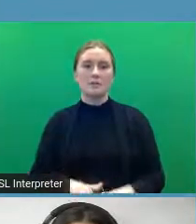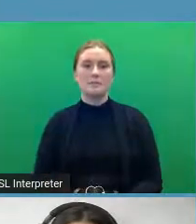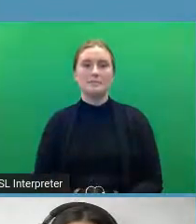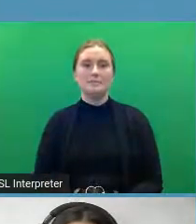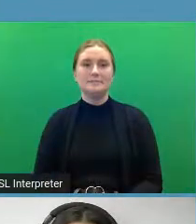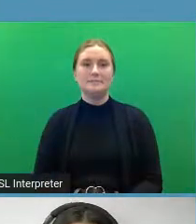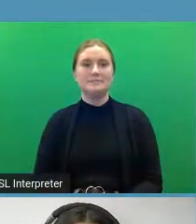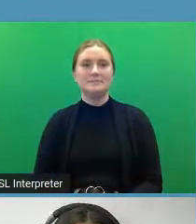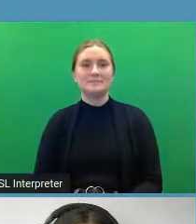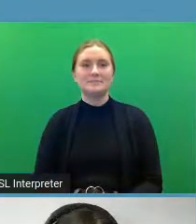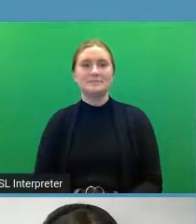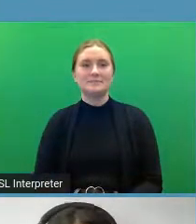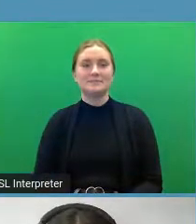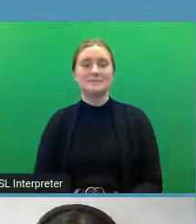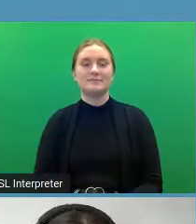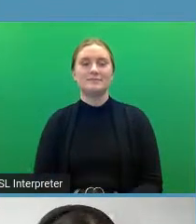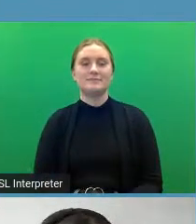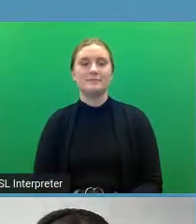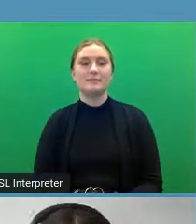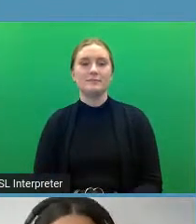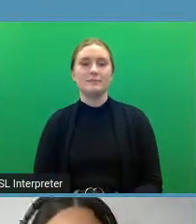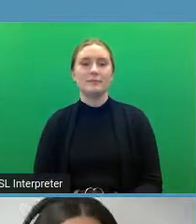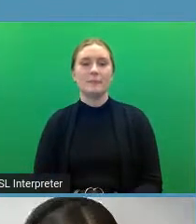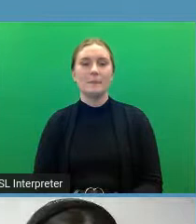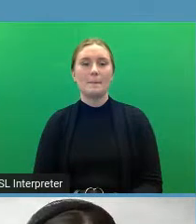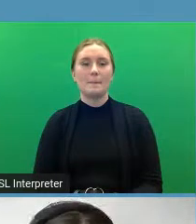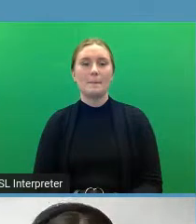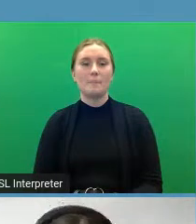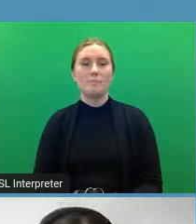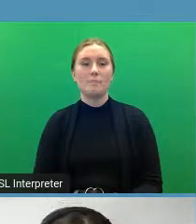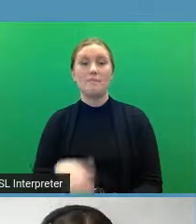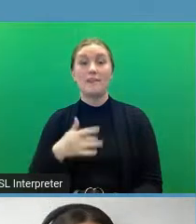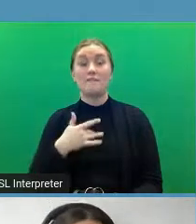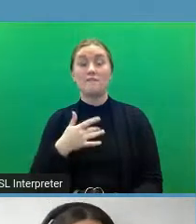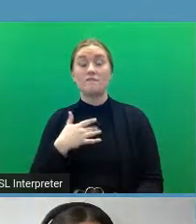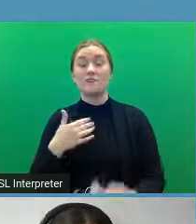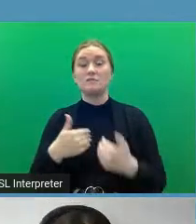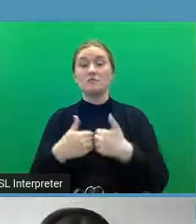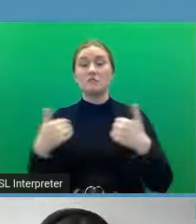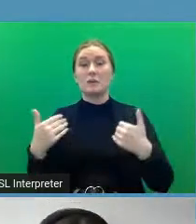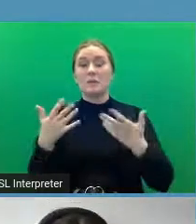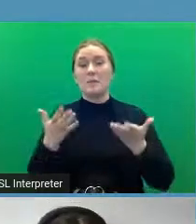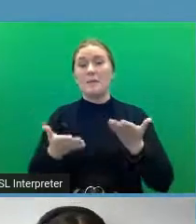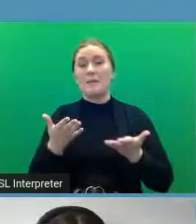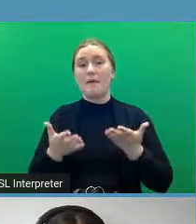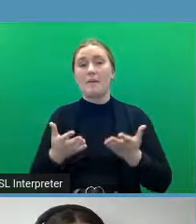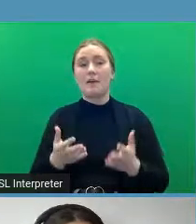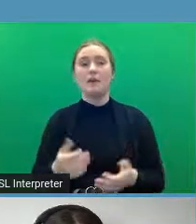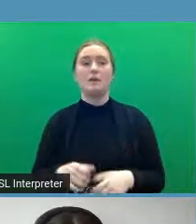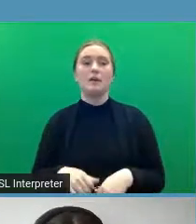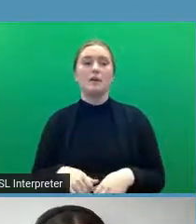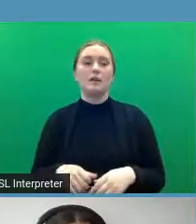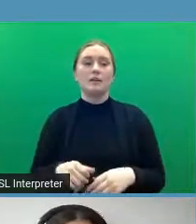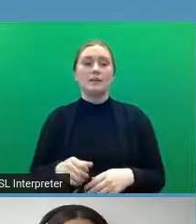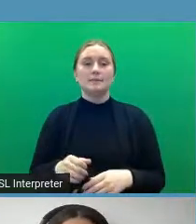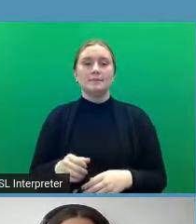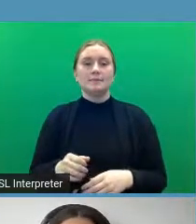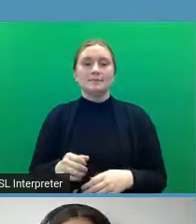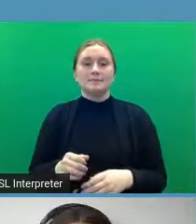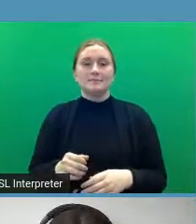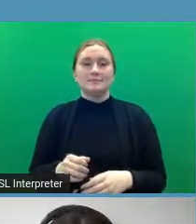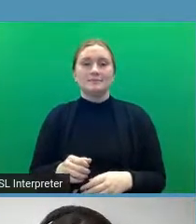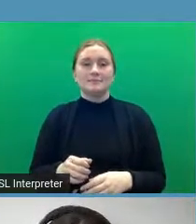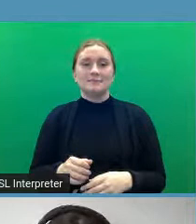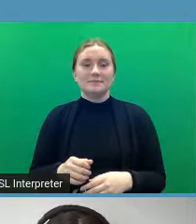also, even though production is production and it feels separate, the production planning, you might want to start